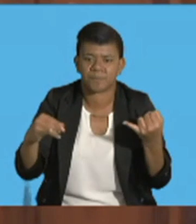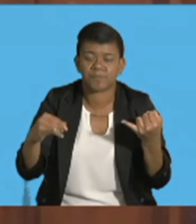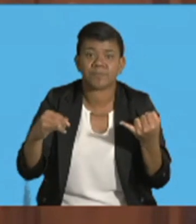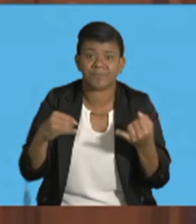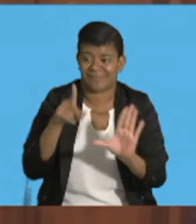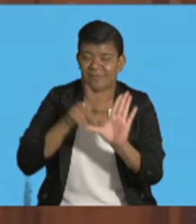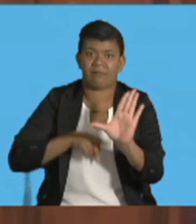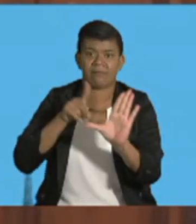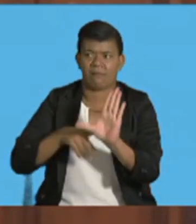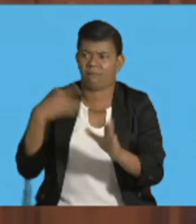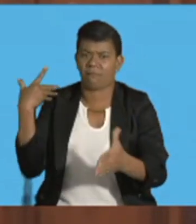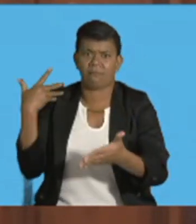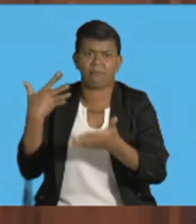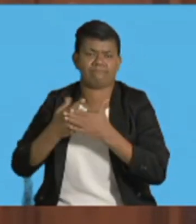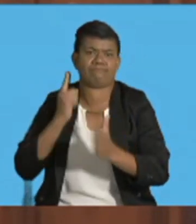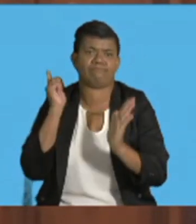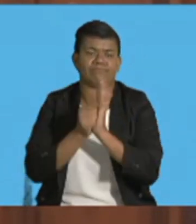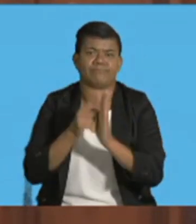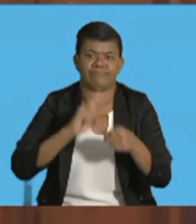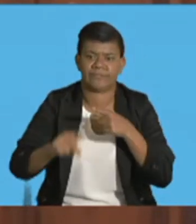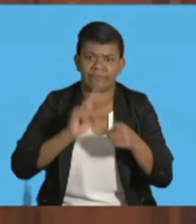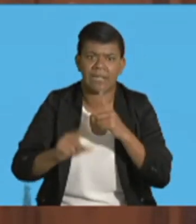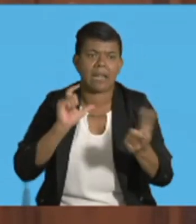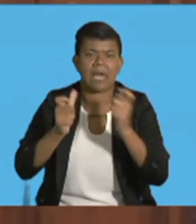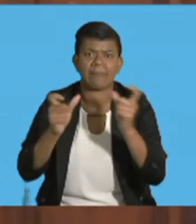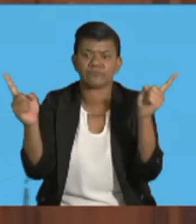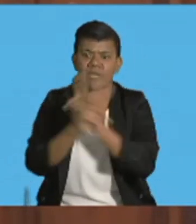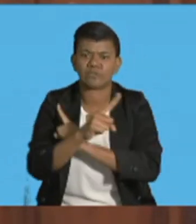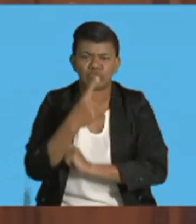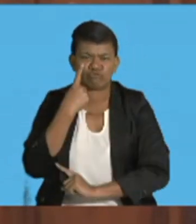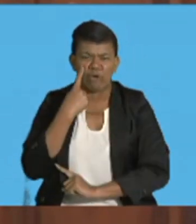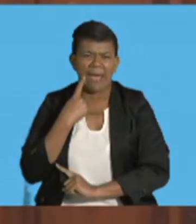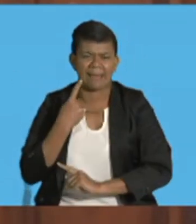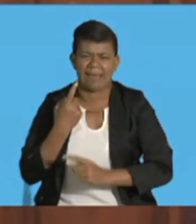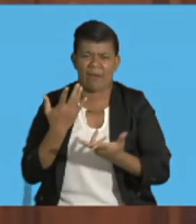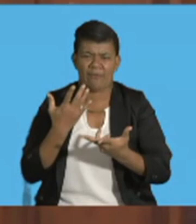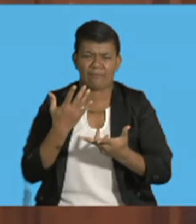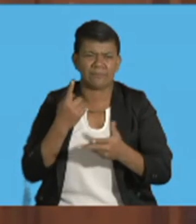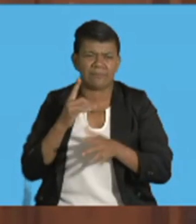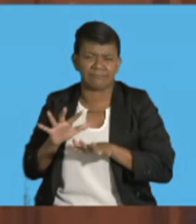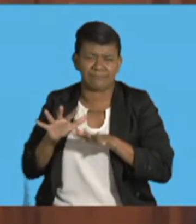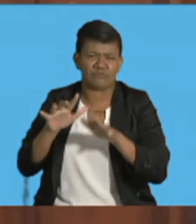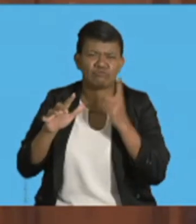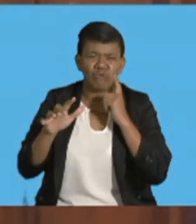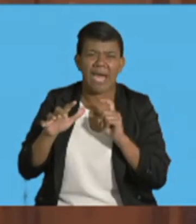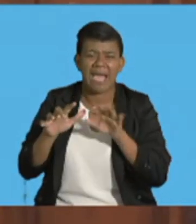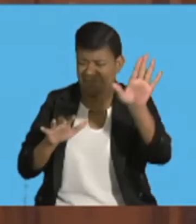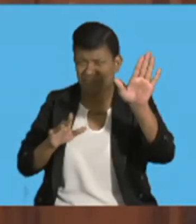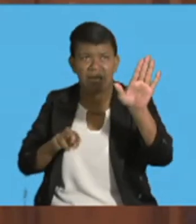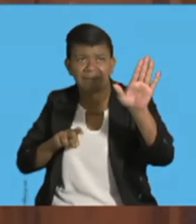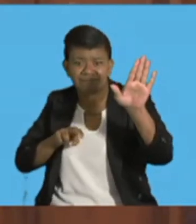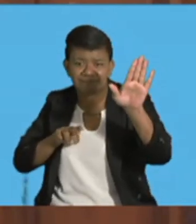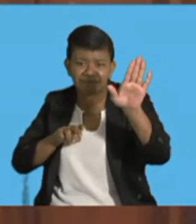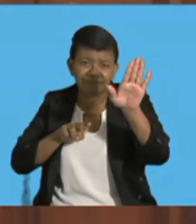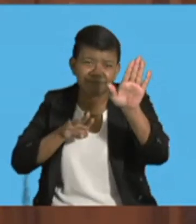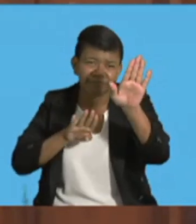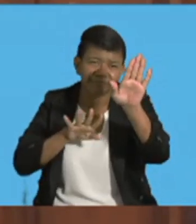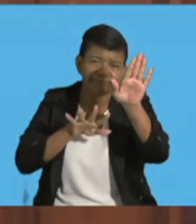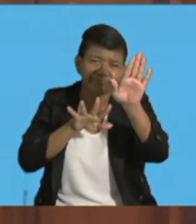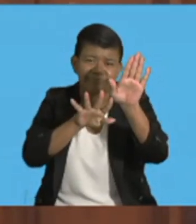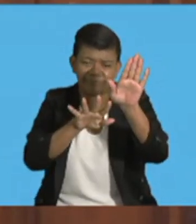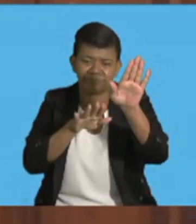by climate change, and I understand the outrage of those who live under the constant threat of that kind of destruction. The